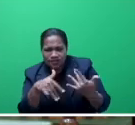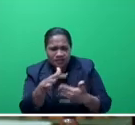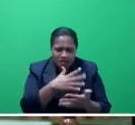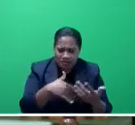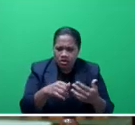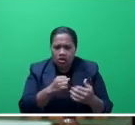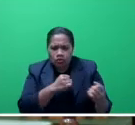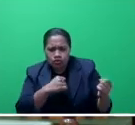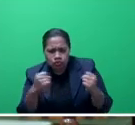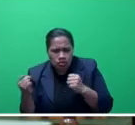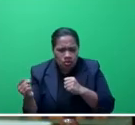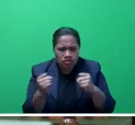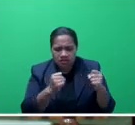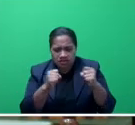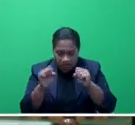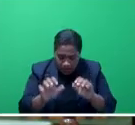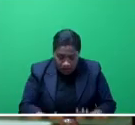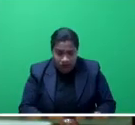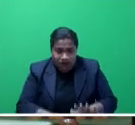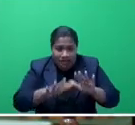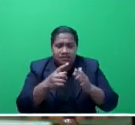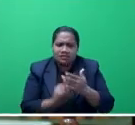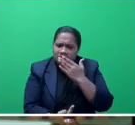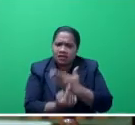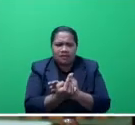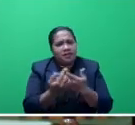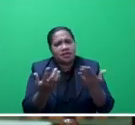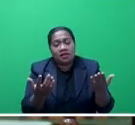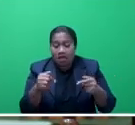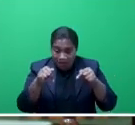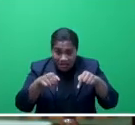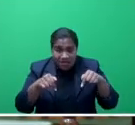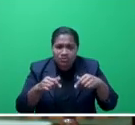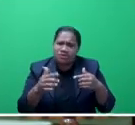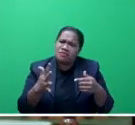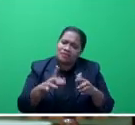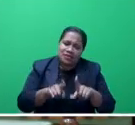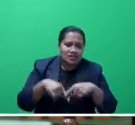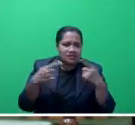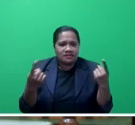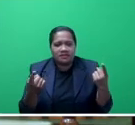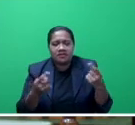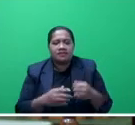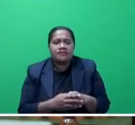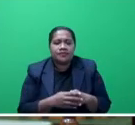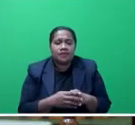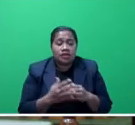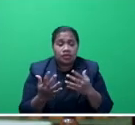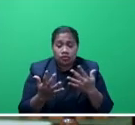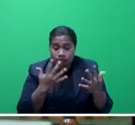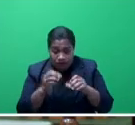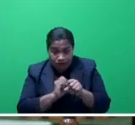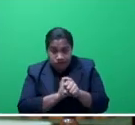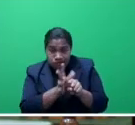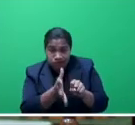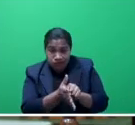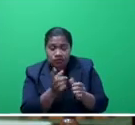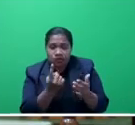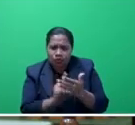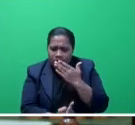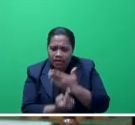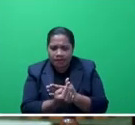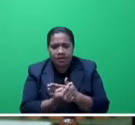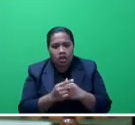that have followed. This storm may be different. The winds of the coronavirus hurricane have blown continuously